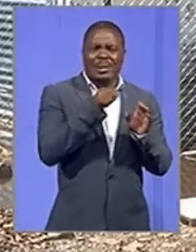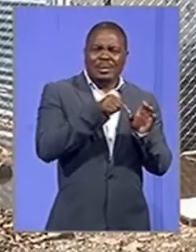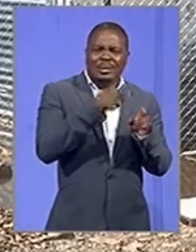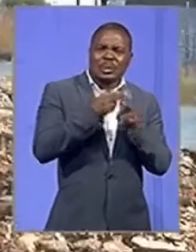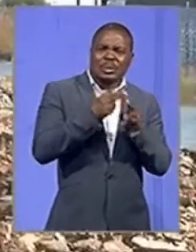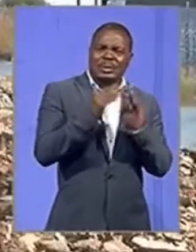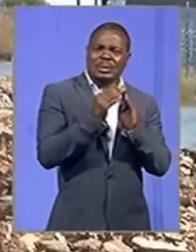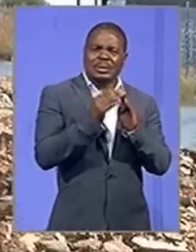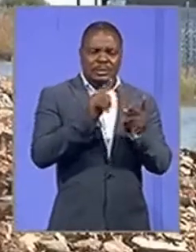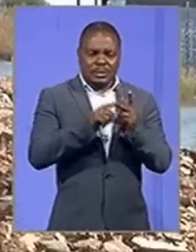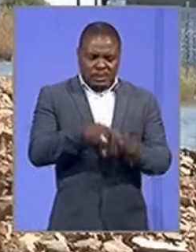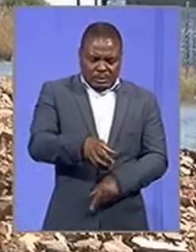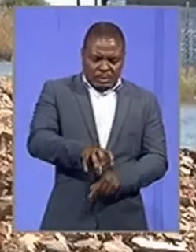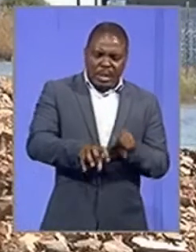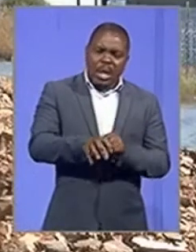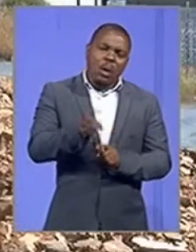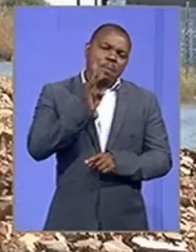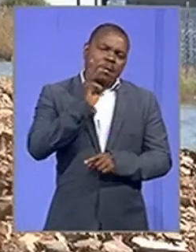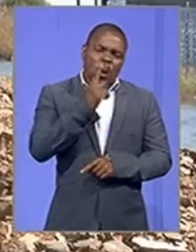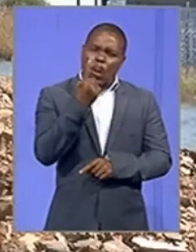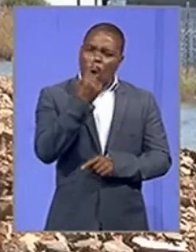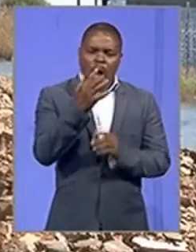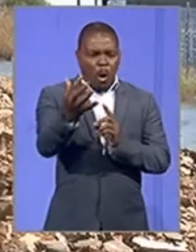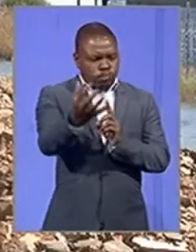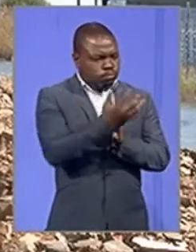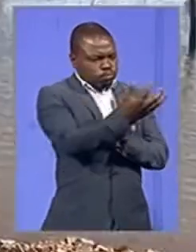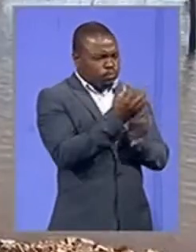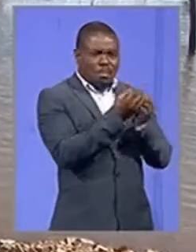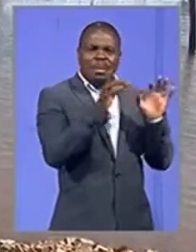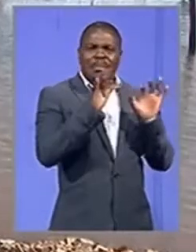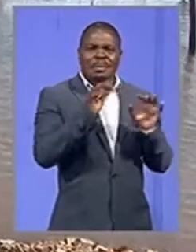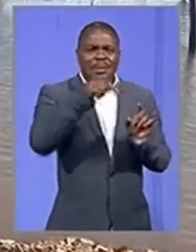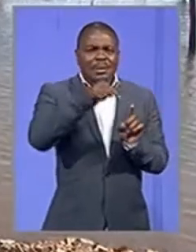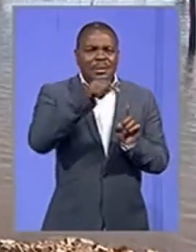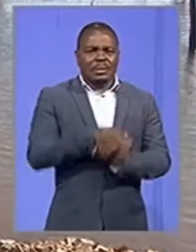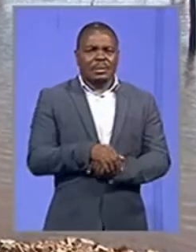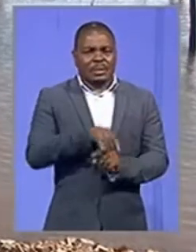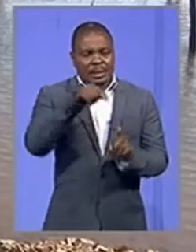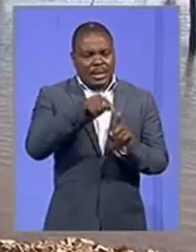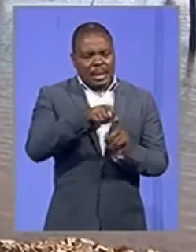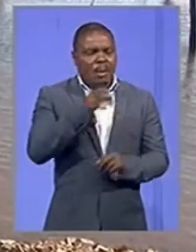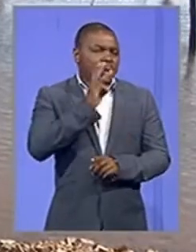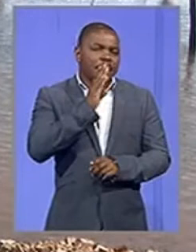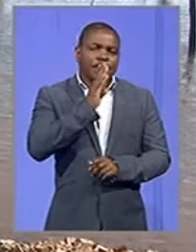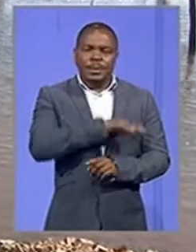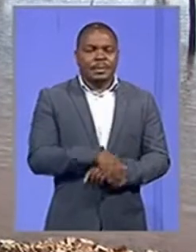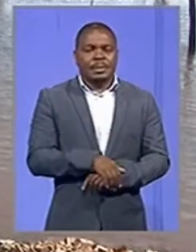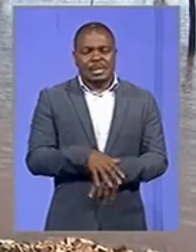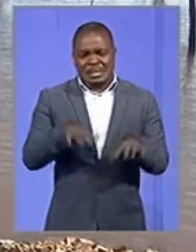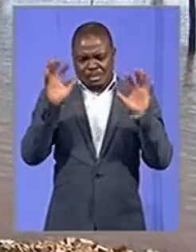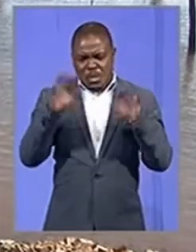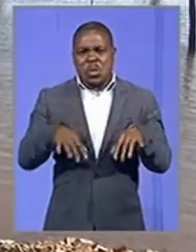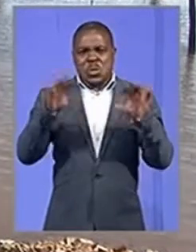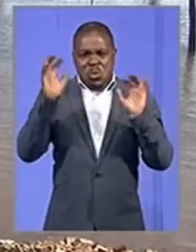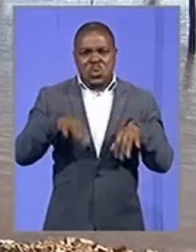go thepe e le nngwe fela ya metsi e e dirisiwang ke baagi ba le mmalwa e ka gale e sa tsweng metsi. Dipula tse di sa